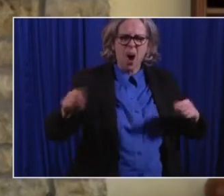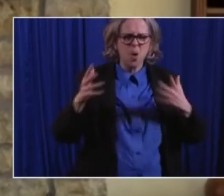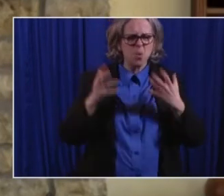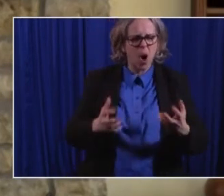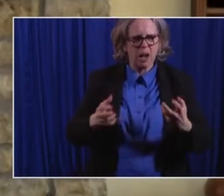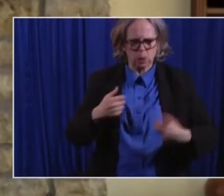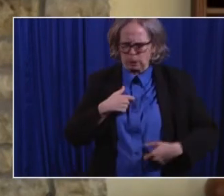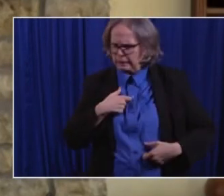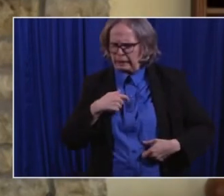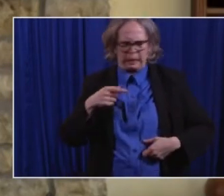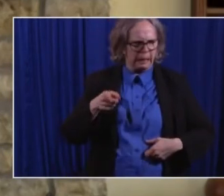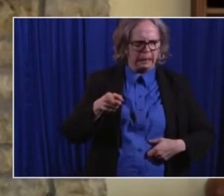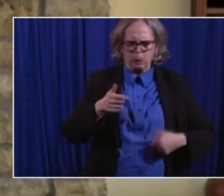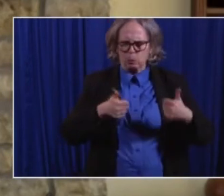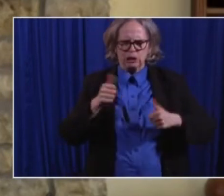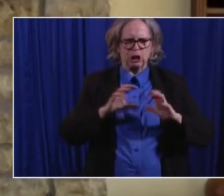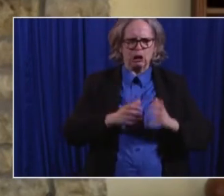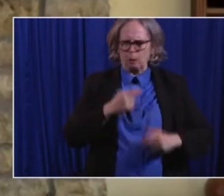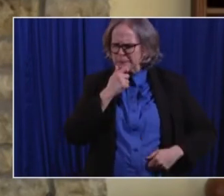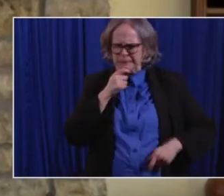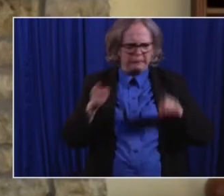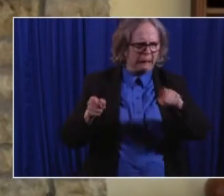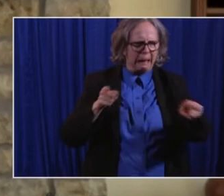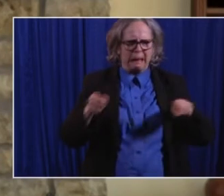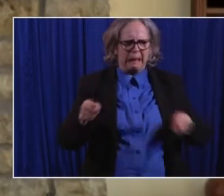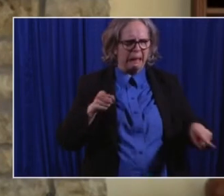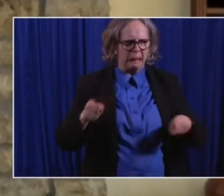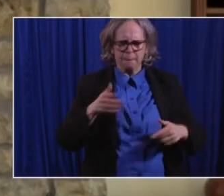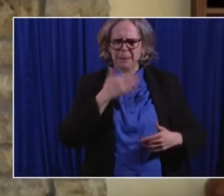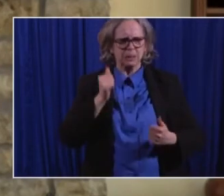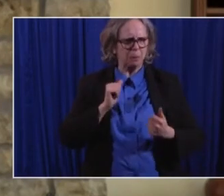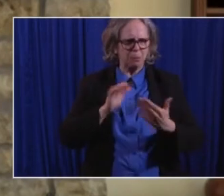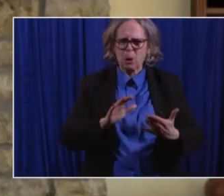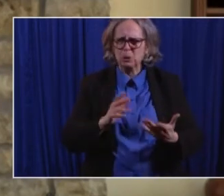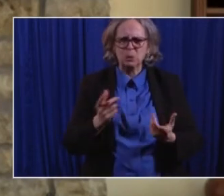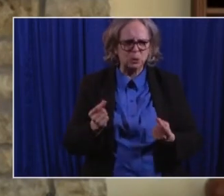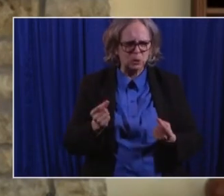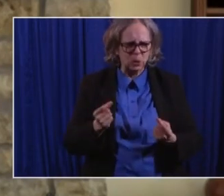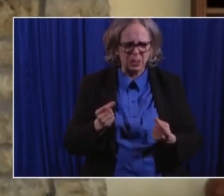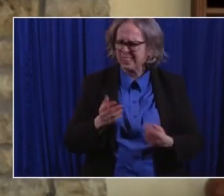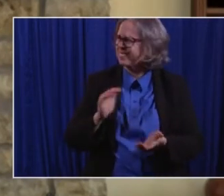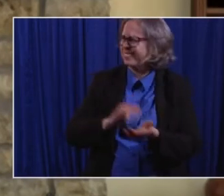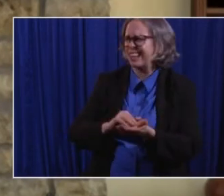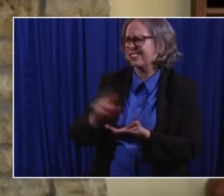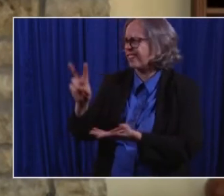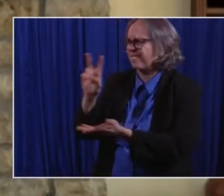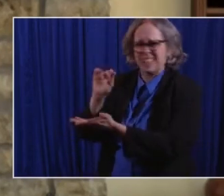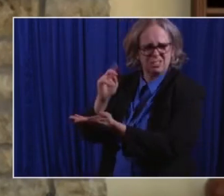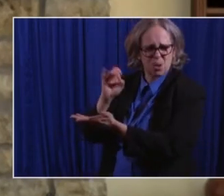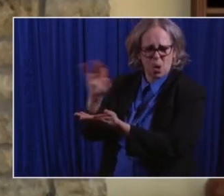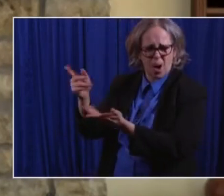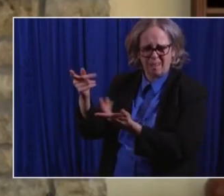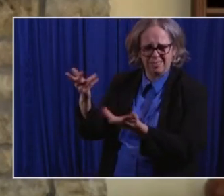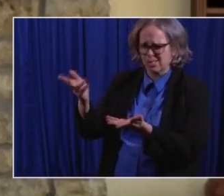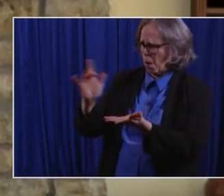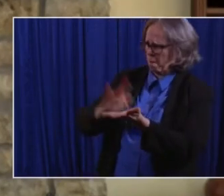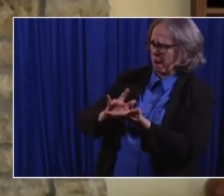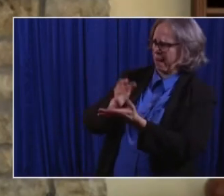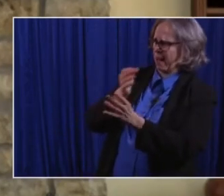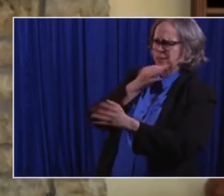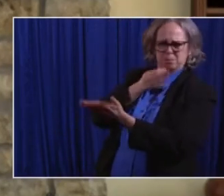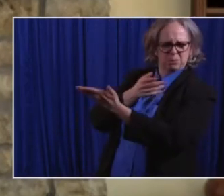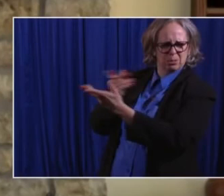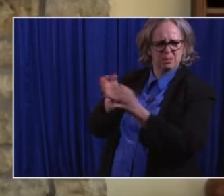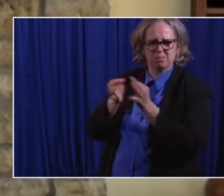people. So, Dr. Vanderhoff, you want to certainly give a more medical answer than that? No, Governor, actually, you,